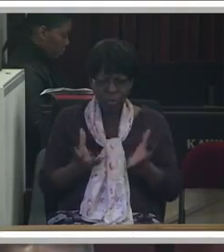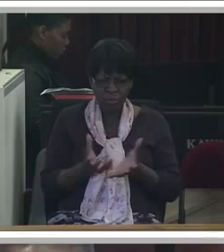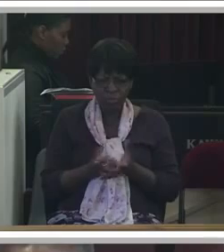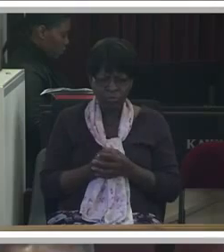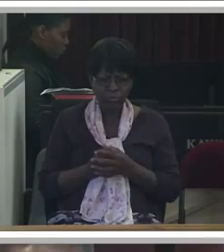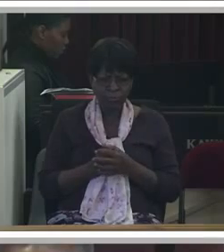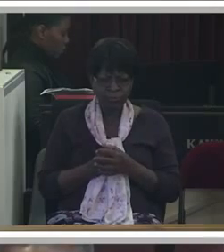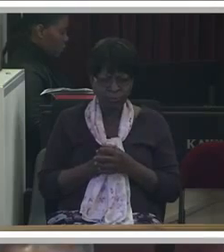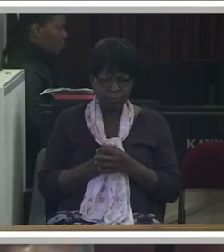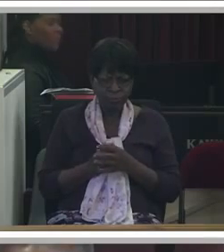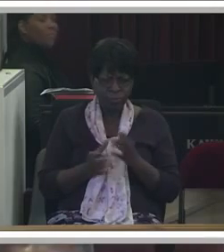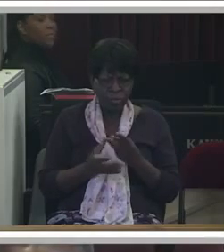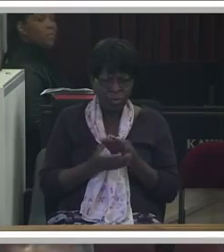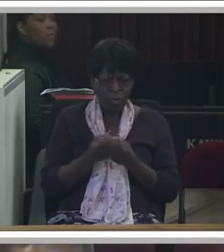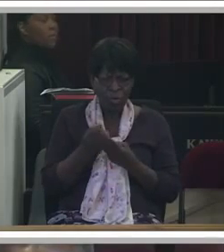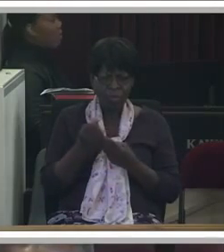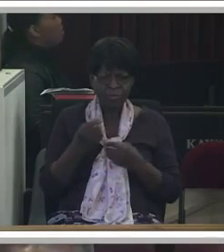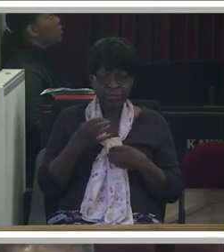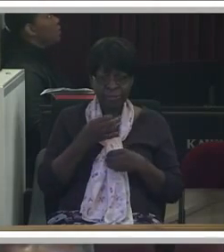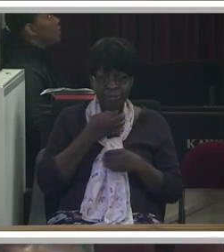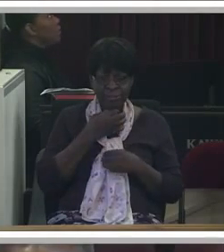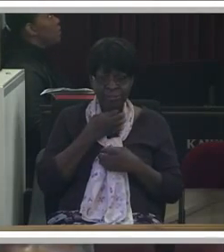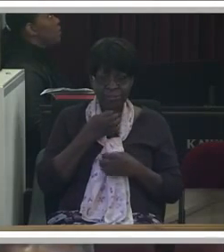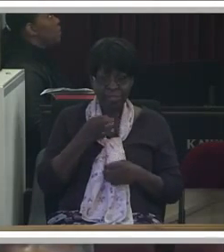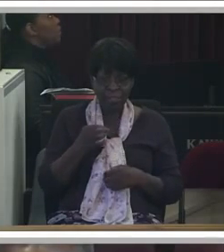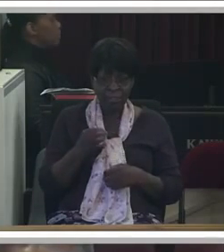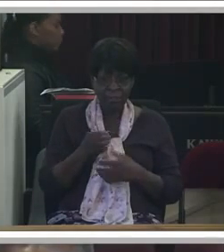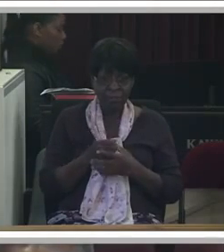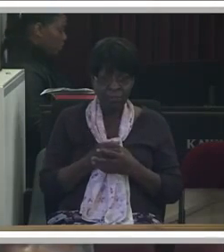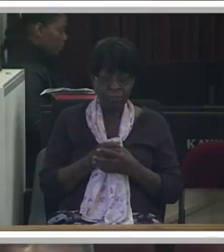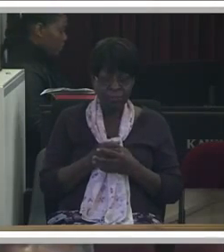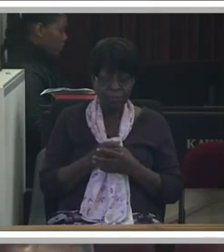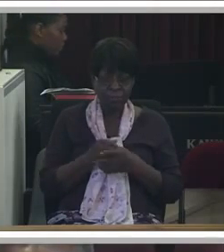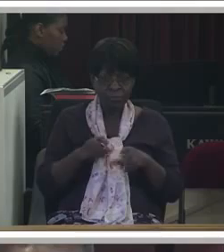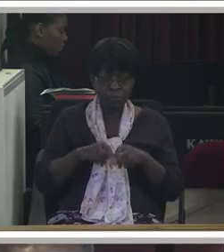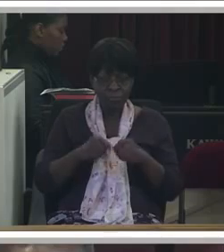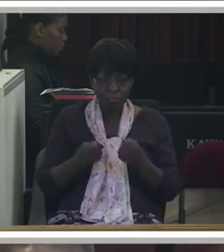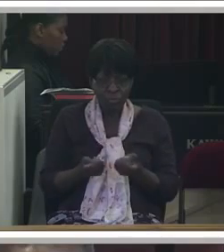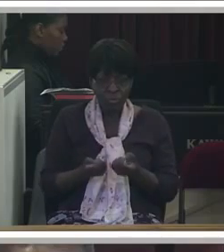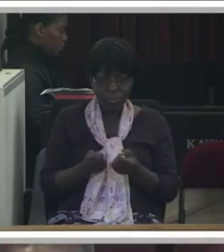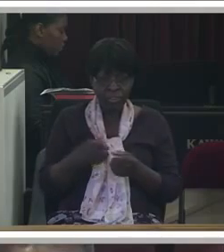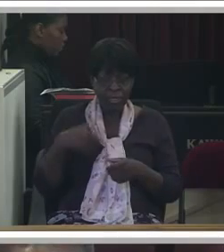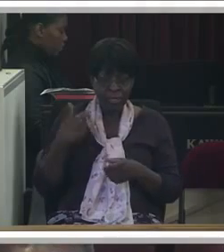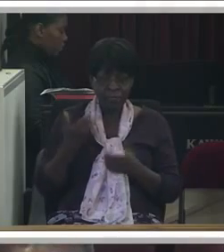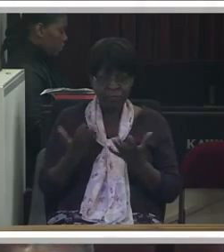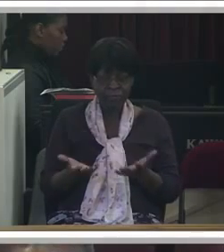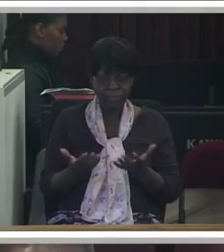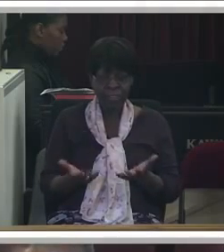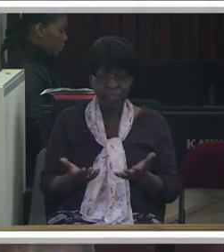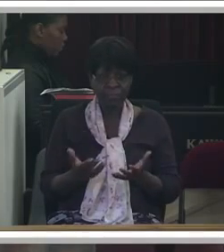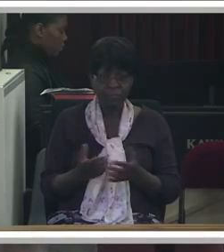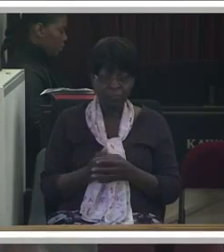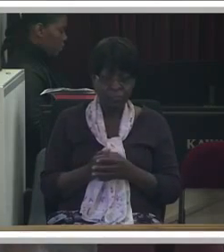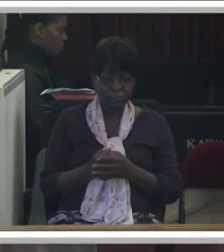God's deepest desire is that the broken lives of today become the restored